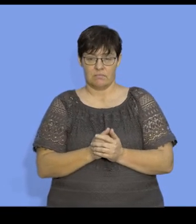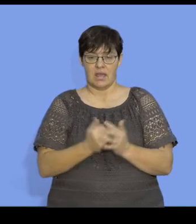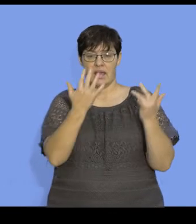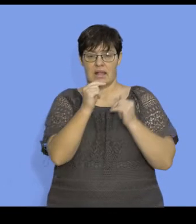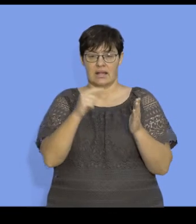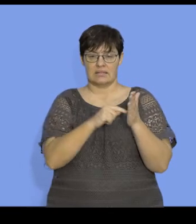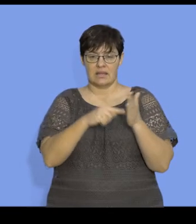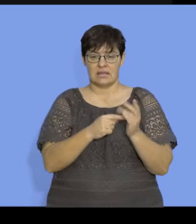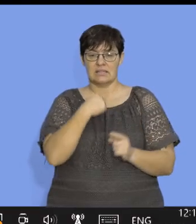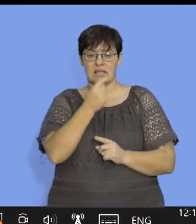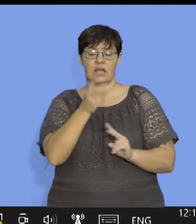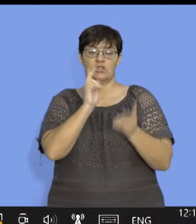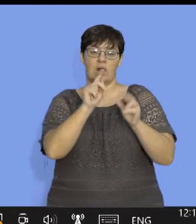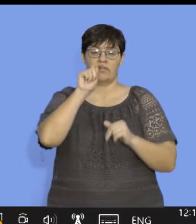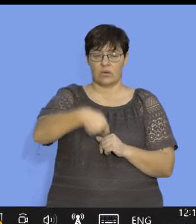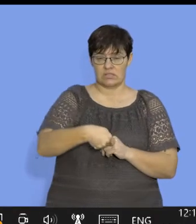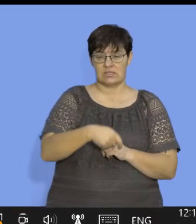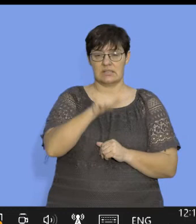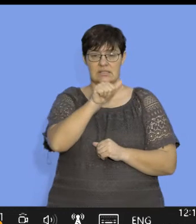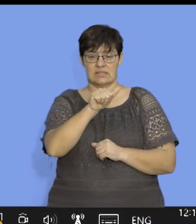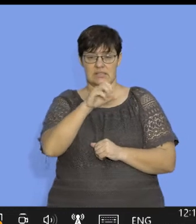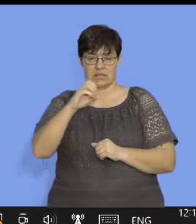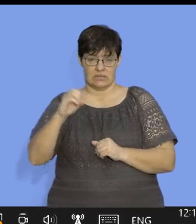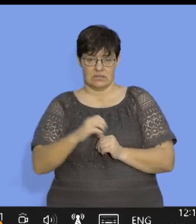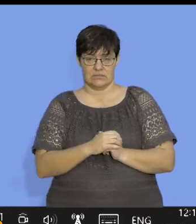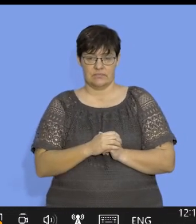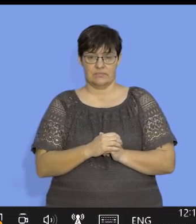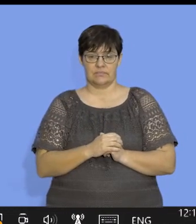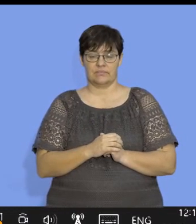and say 12,600.